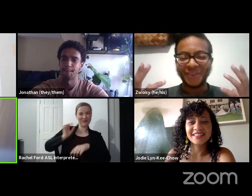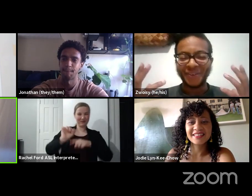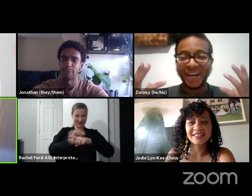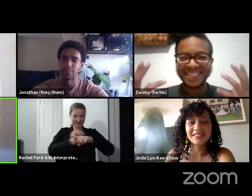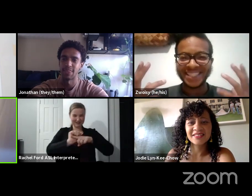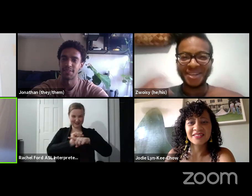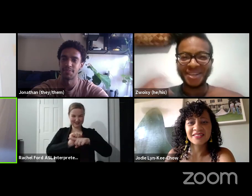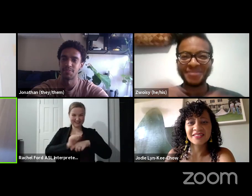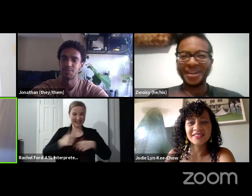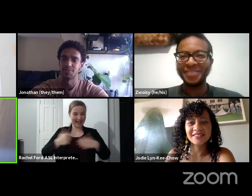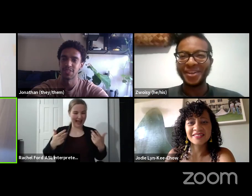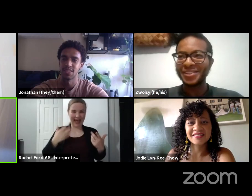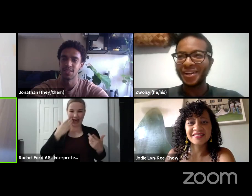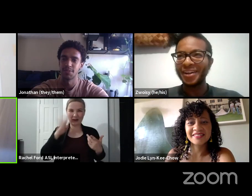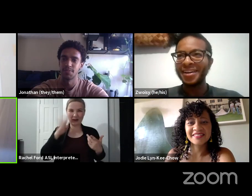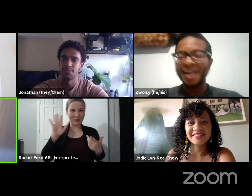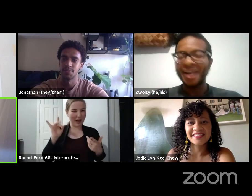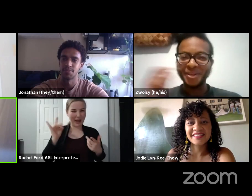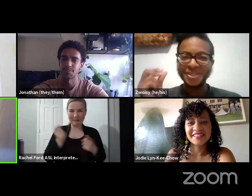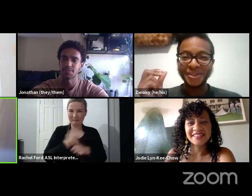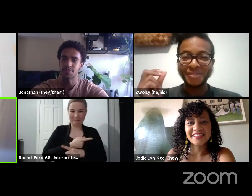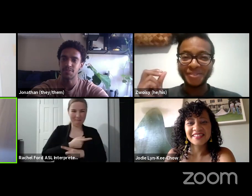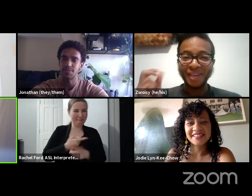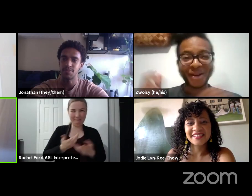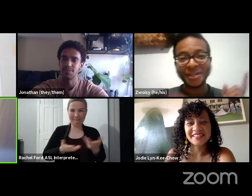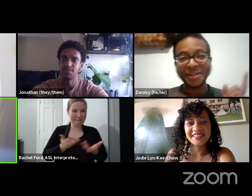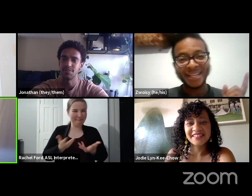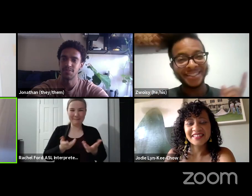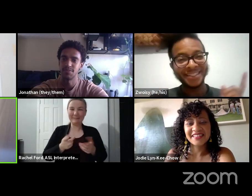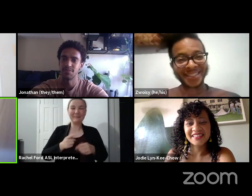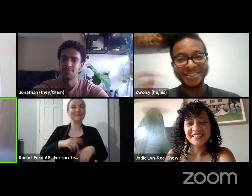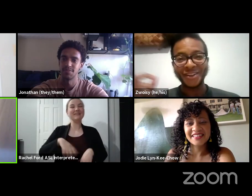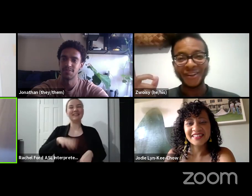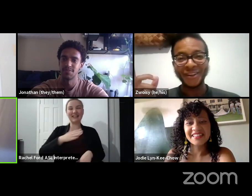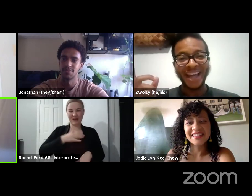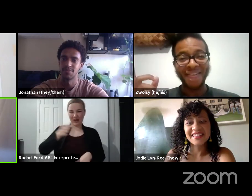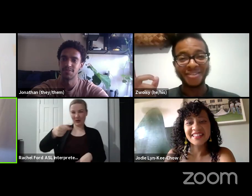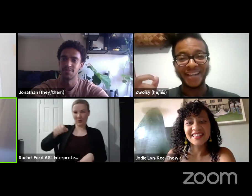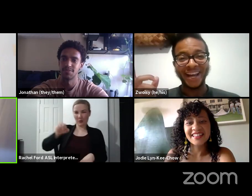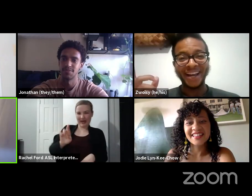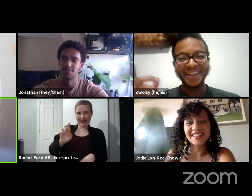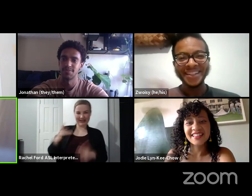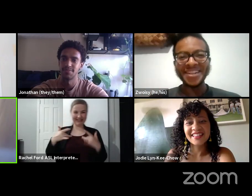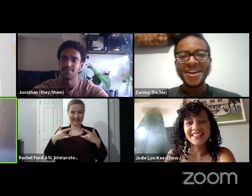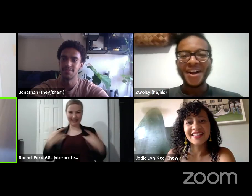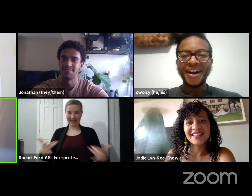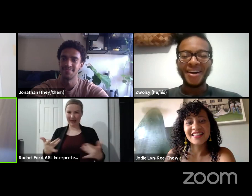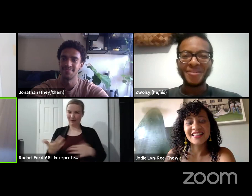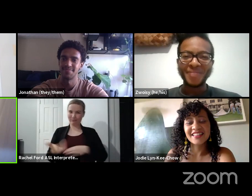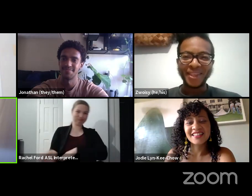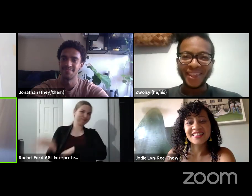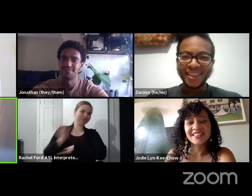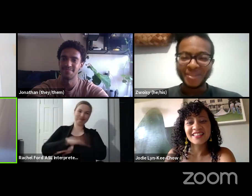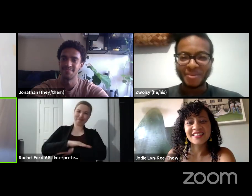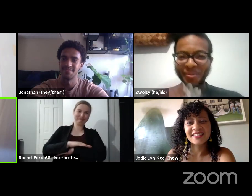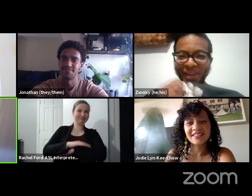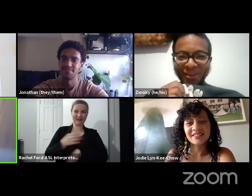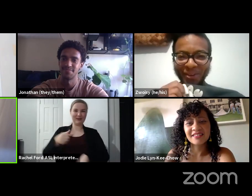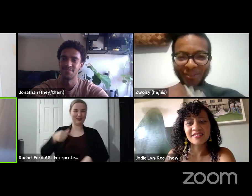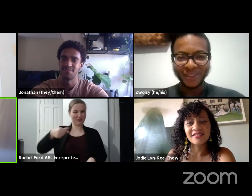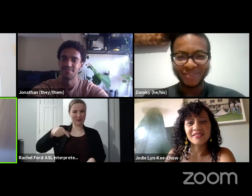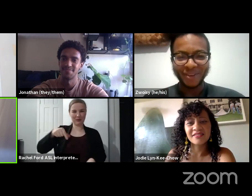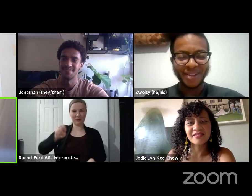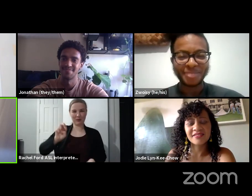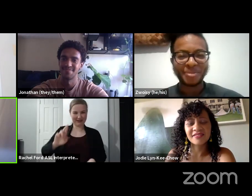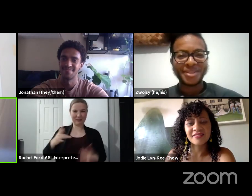I don't know why I said it, but in rehearsal, I made a joke of like queer tendencies all day, every day. And then the people that I